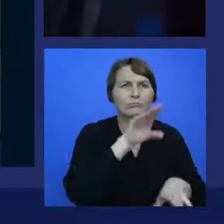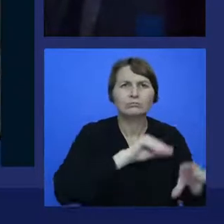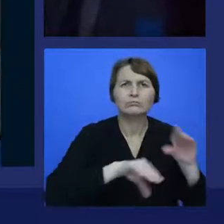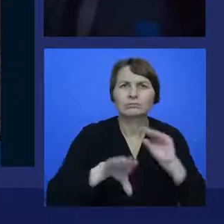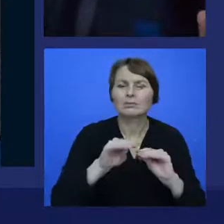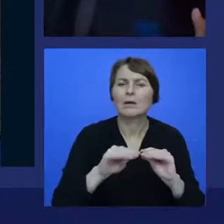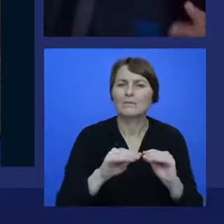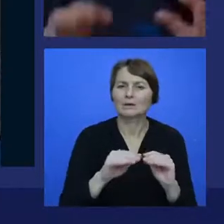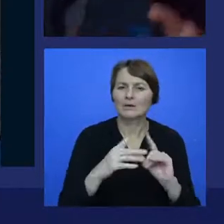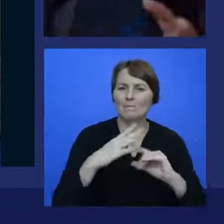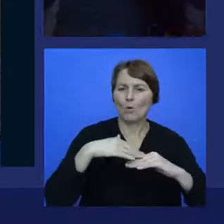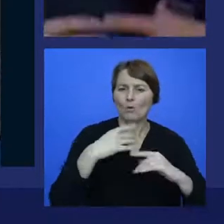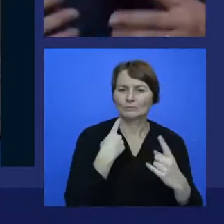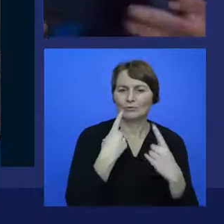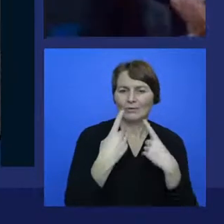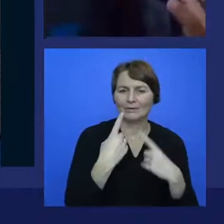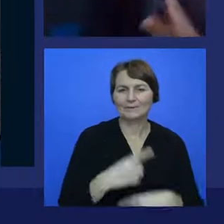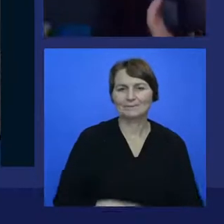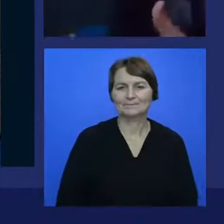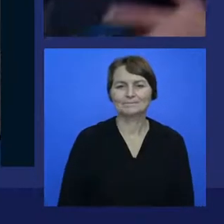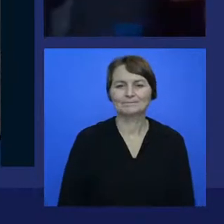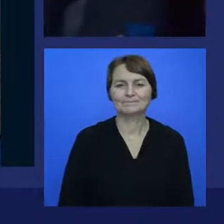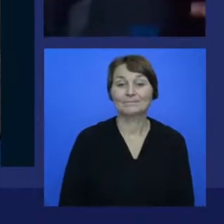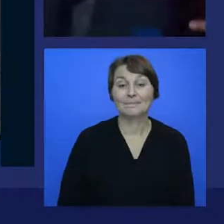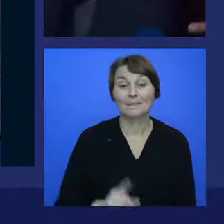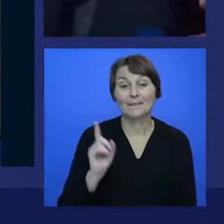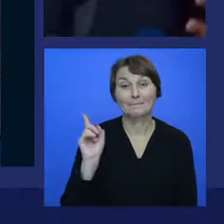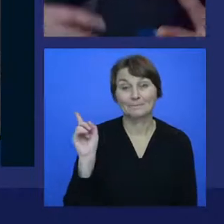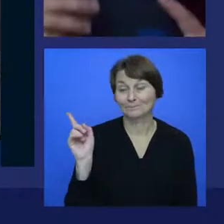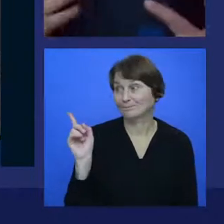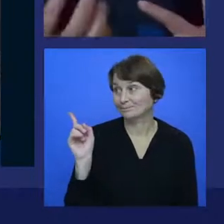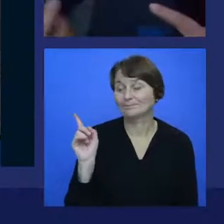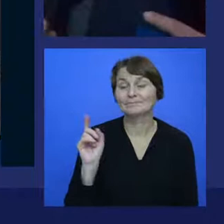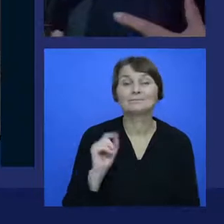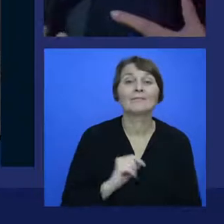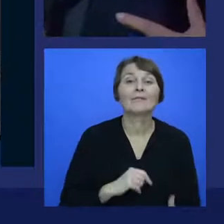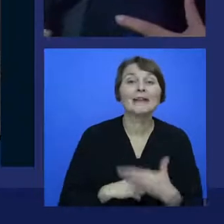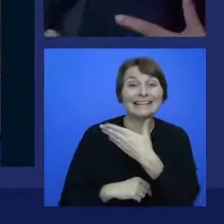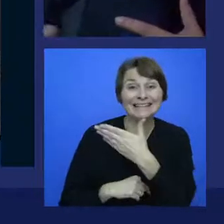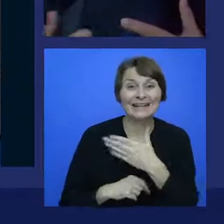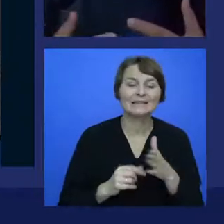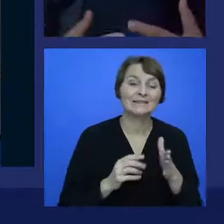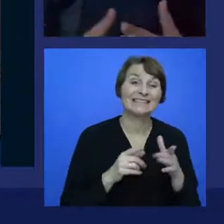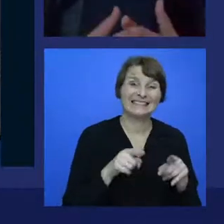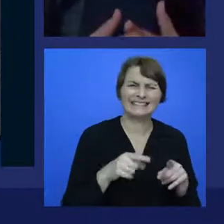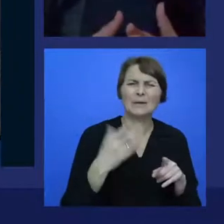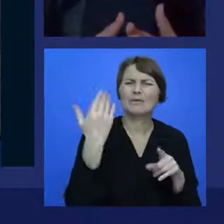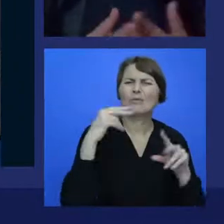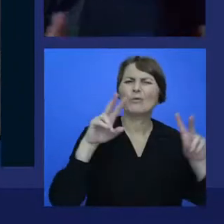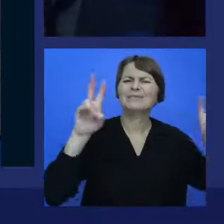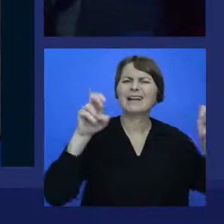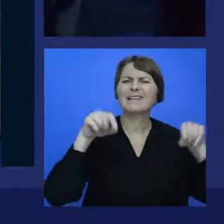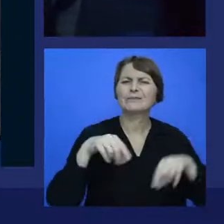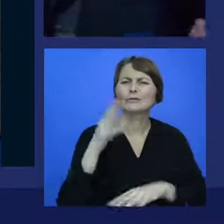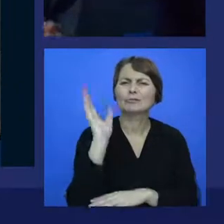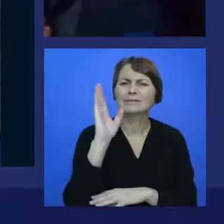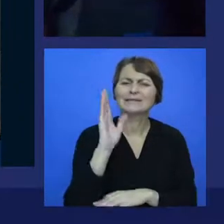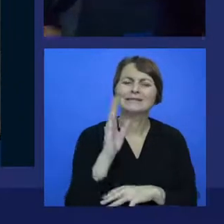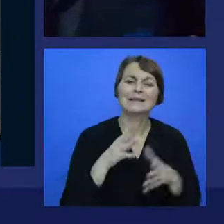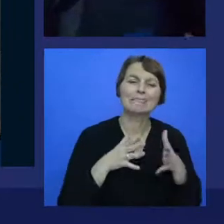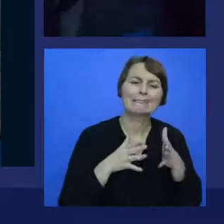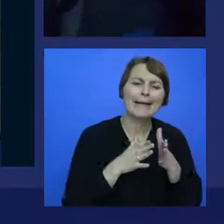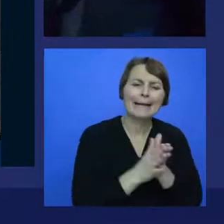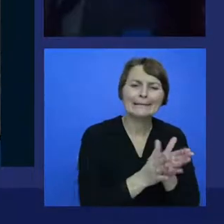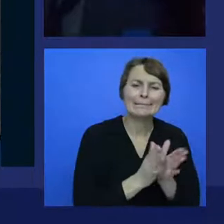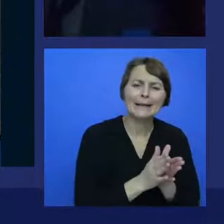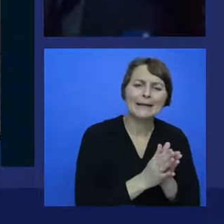So explainable, I know the title of this was like explainable versus interpretable, but of course, if you know me, I am